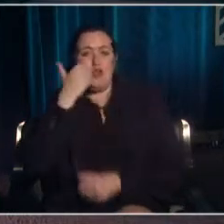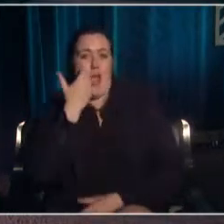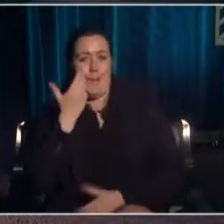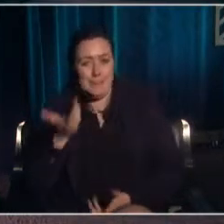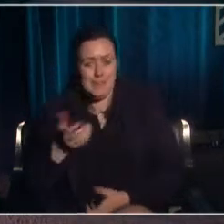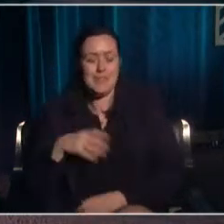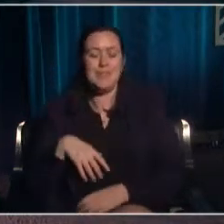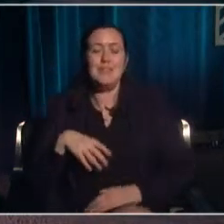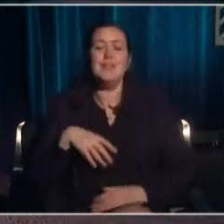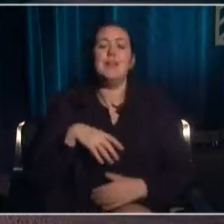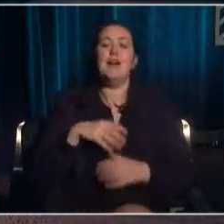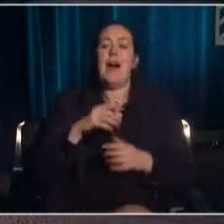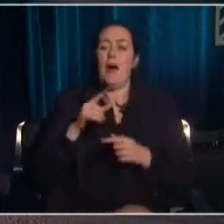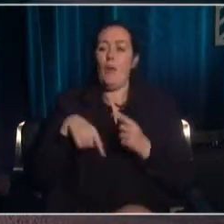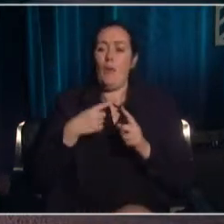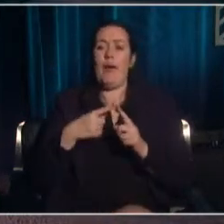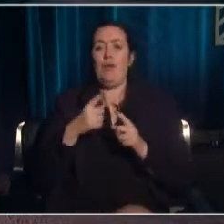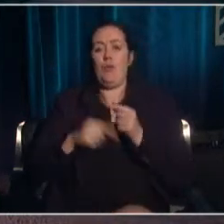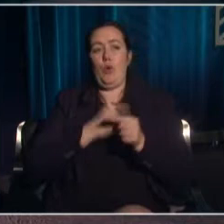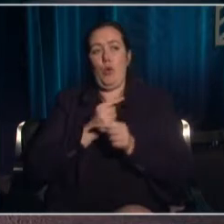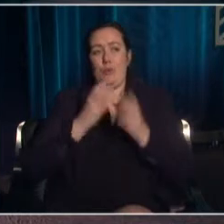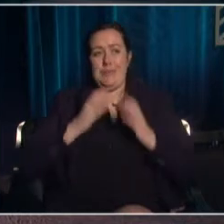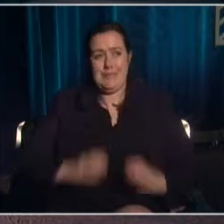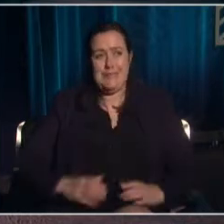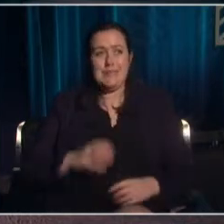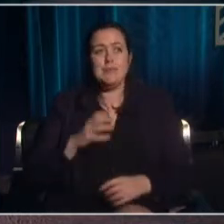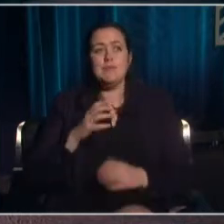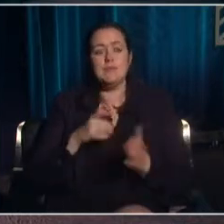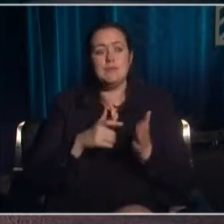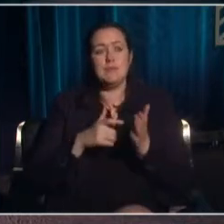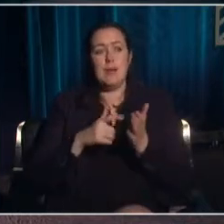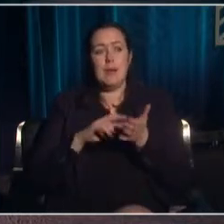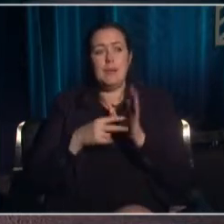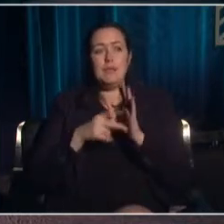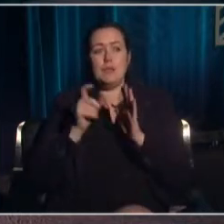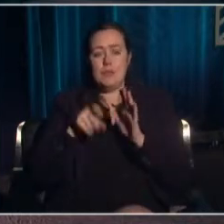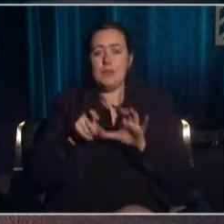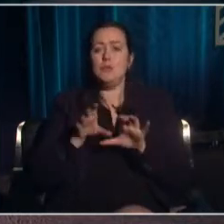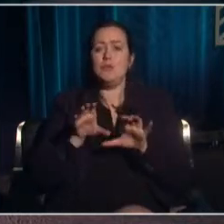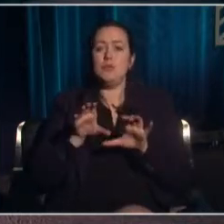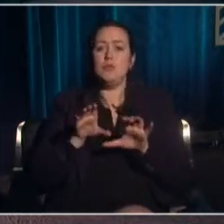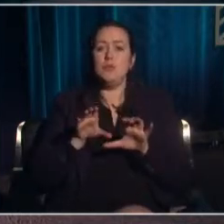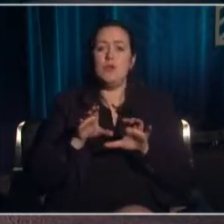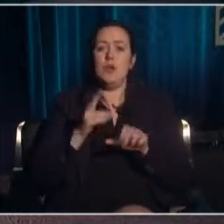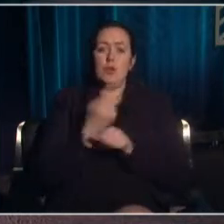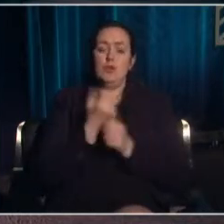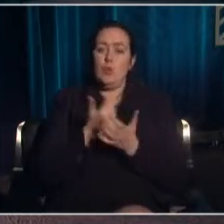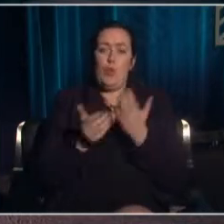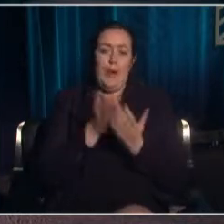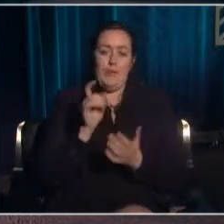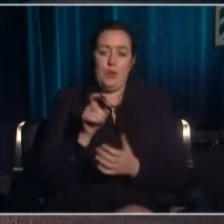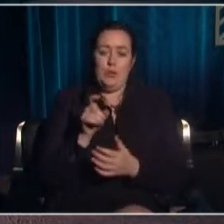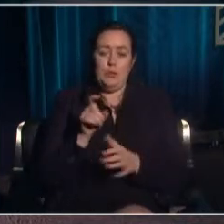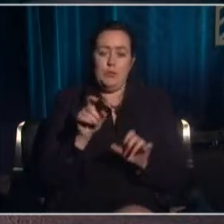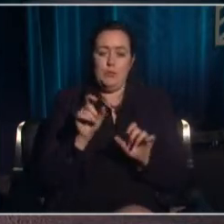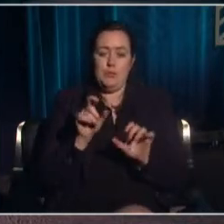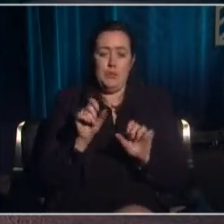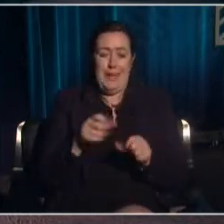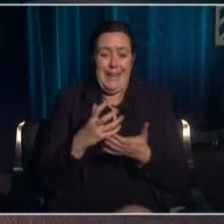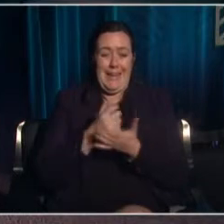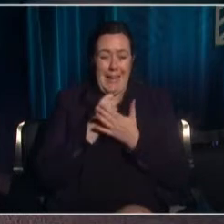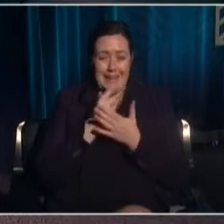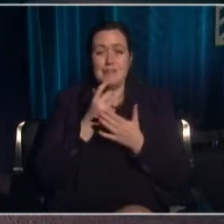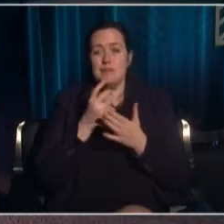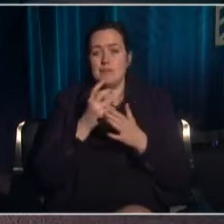we can find to get leaders to do the right thing, because we think that this world needs it And we think that this world needs all of you guys to do the same with